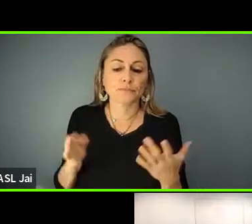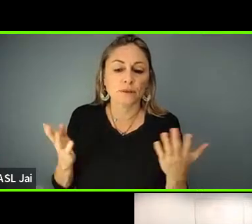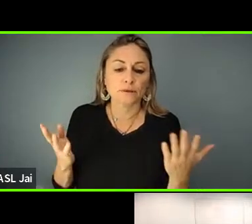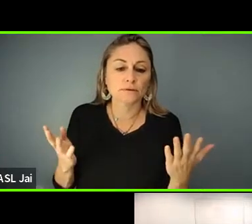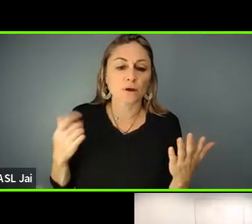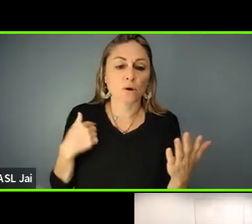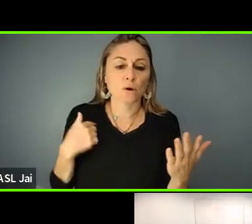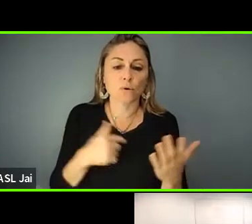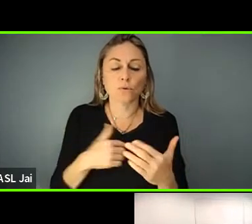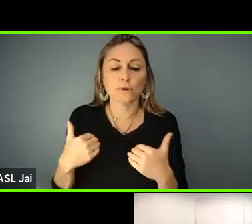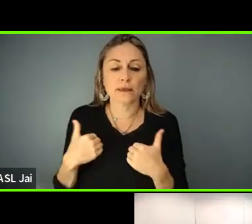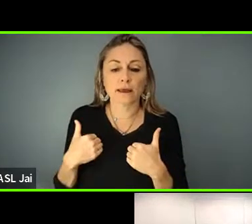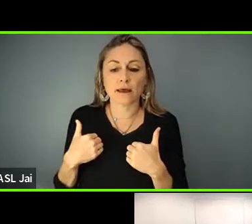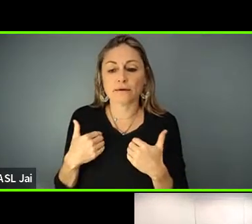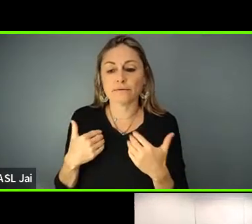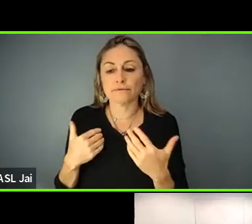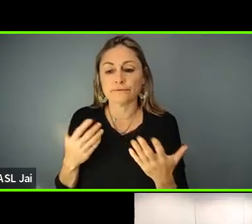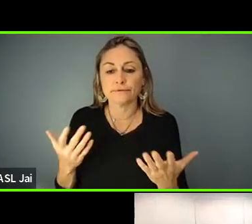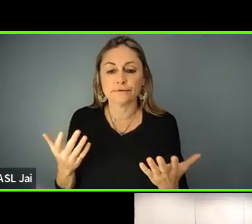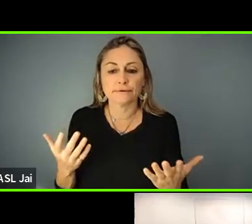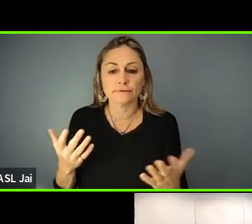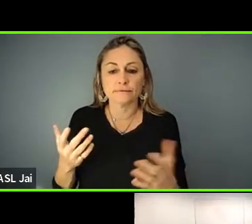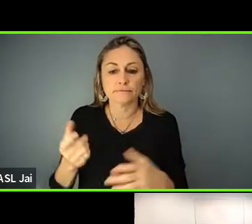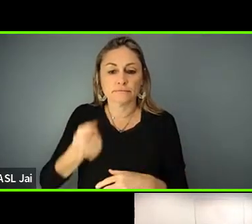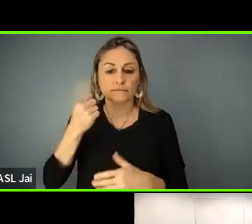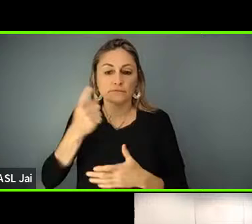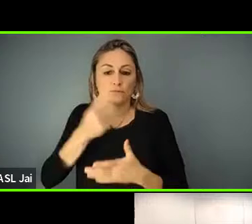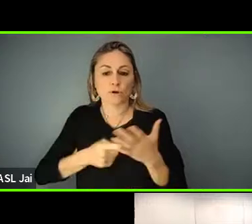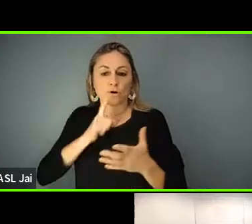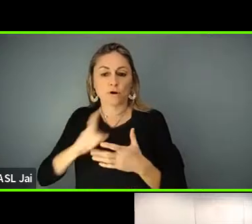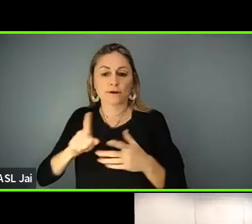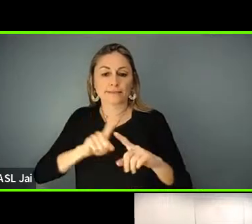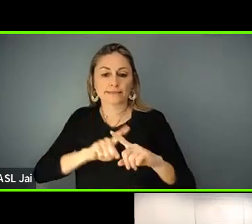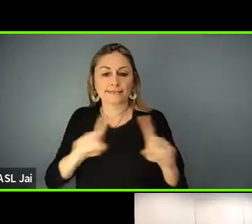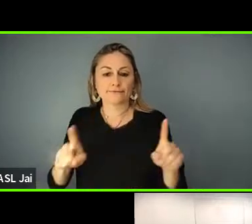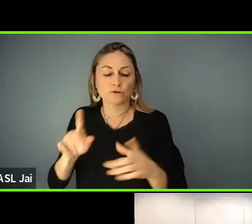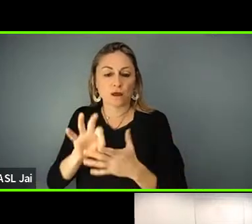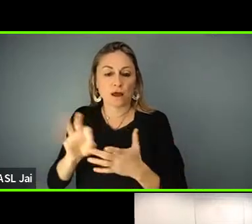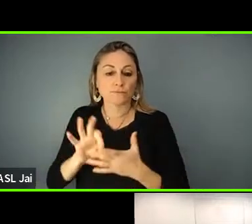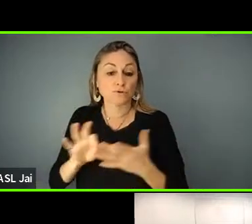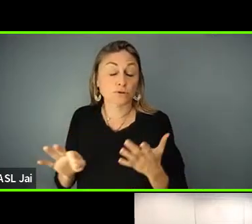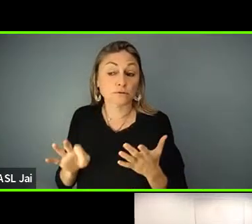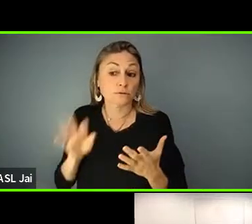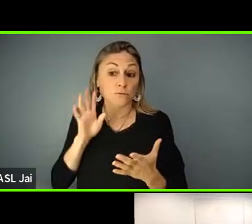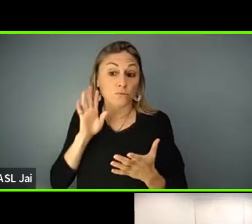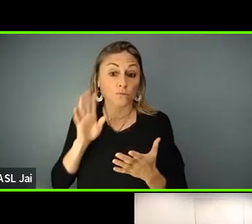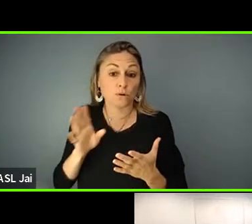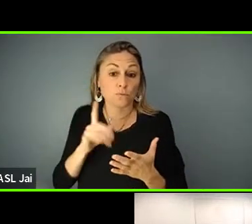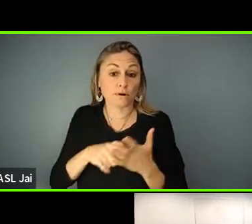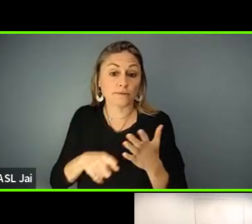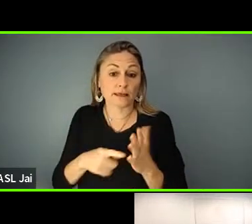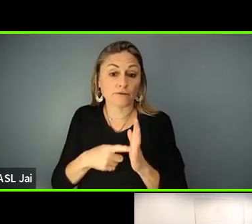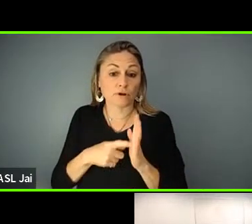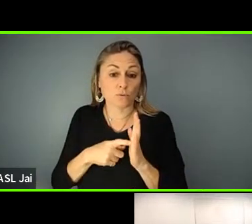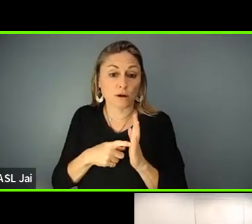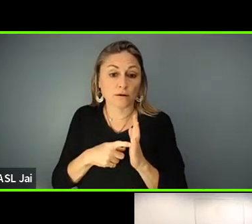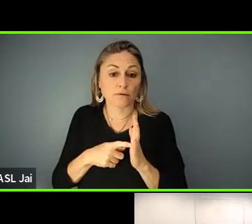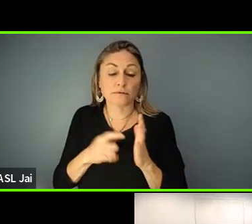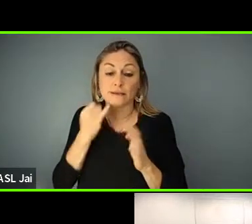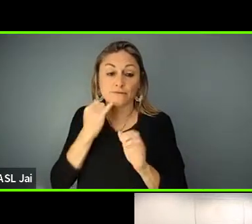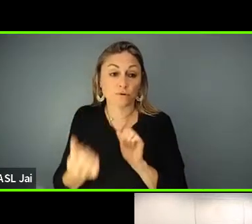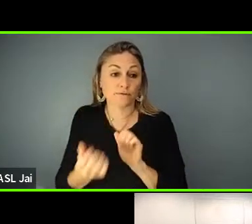have an understanding of what the different options would require. And if we were faced with that, then we would